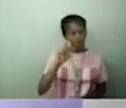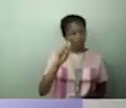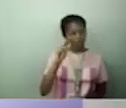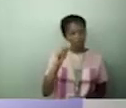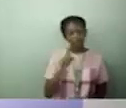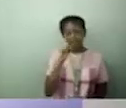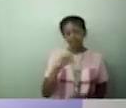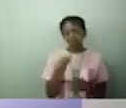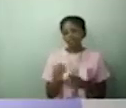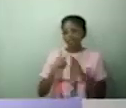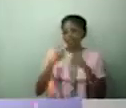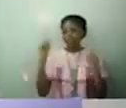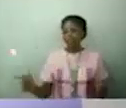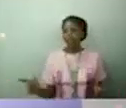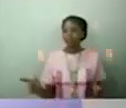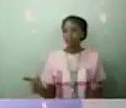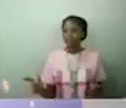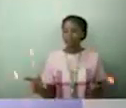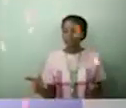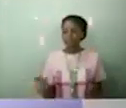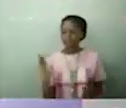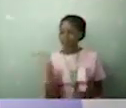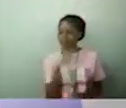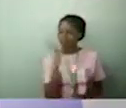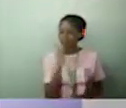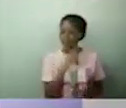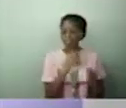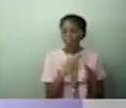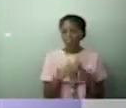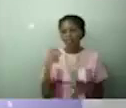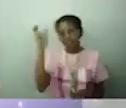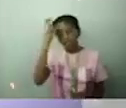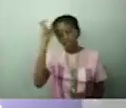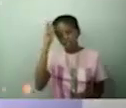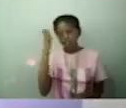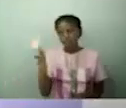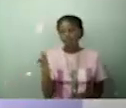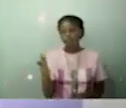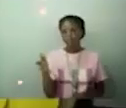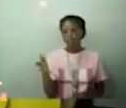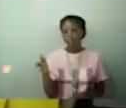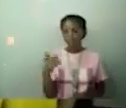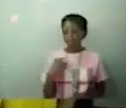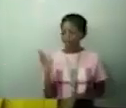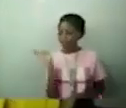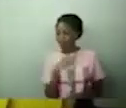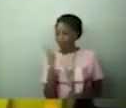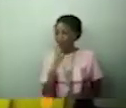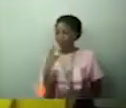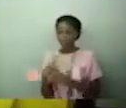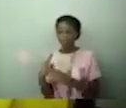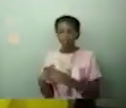one of the weaponic names of the devil in the Bible. It's a figurative name.